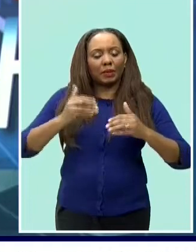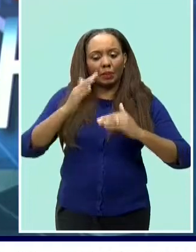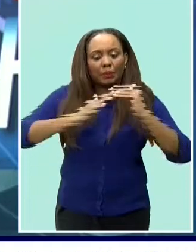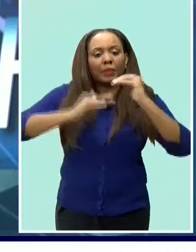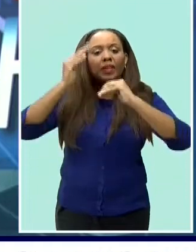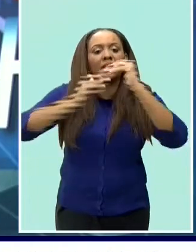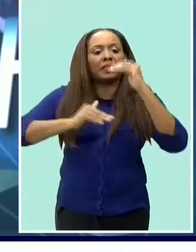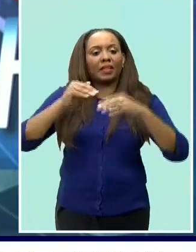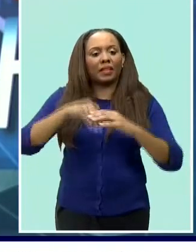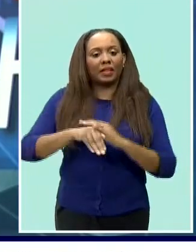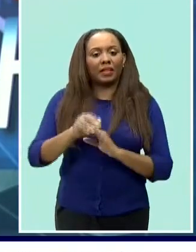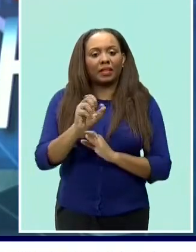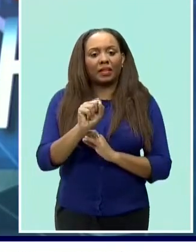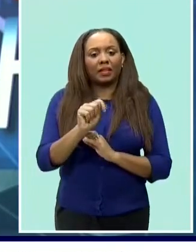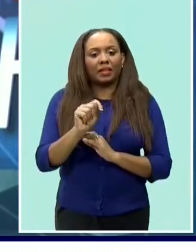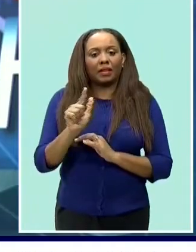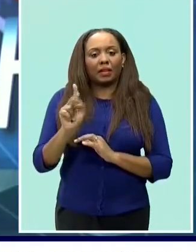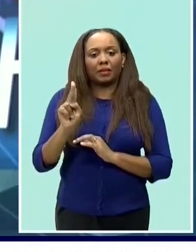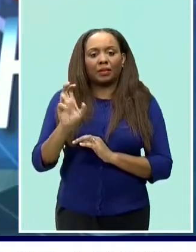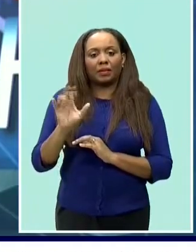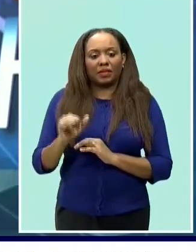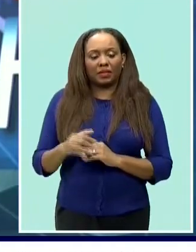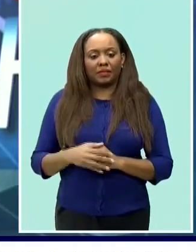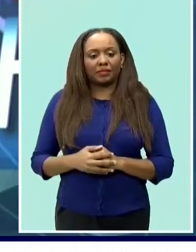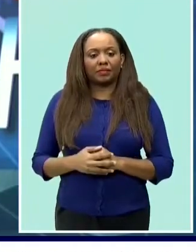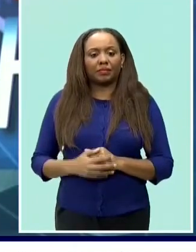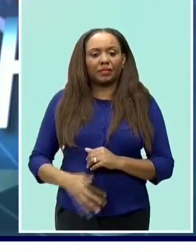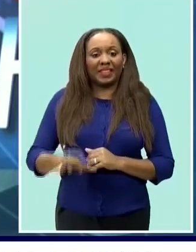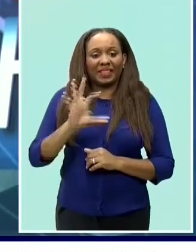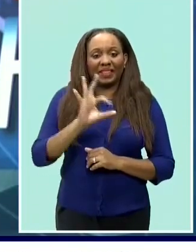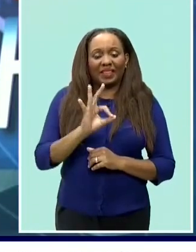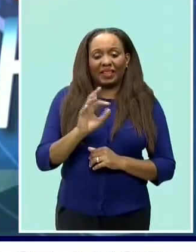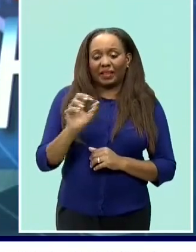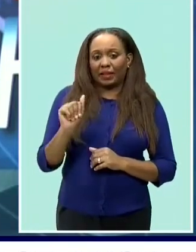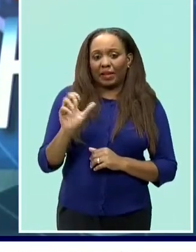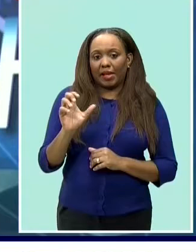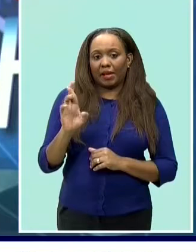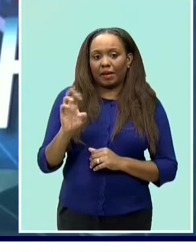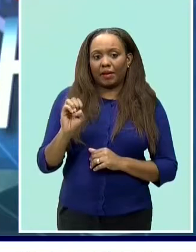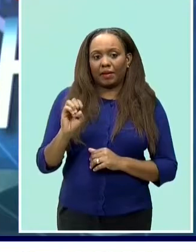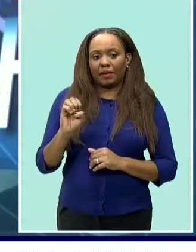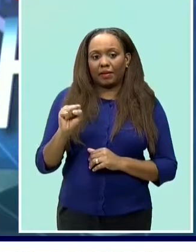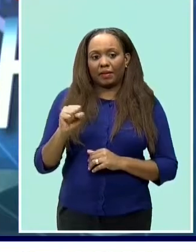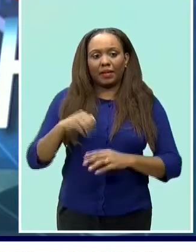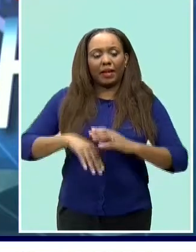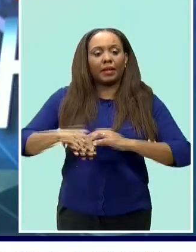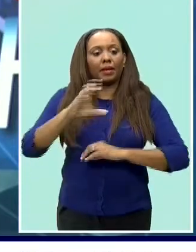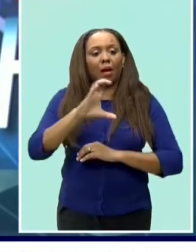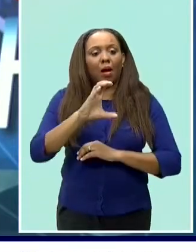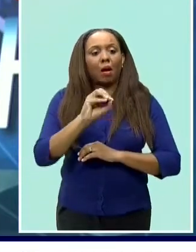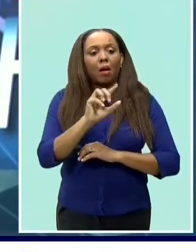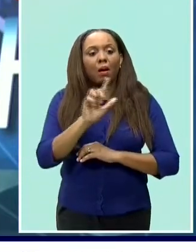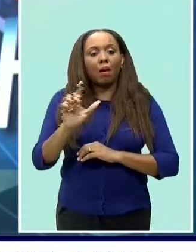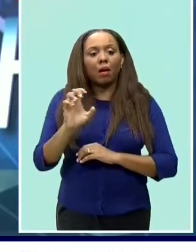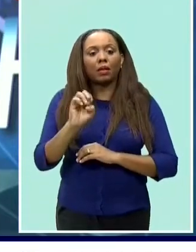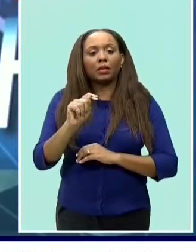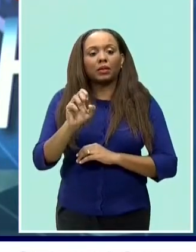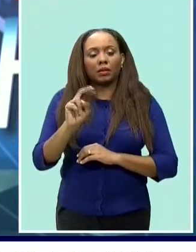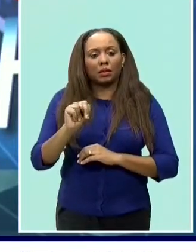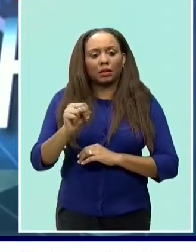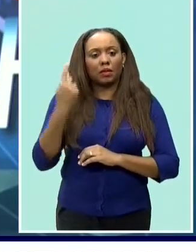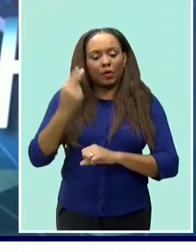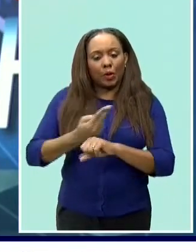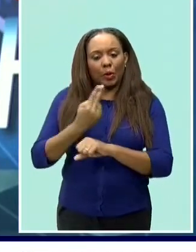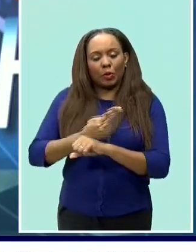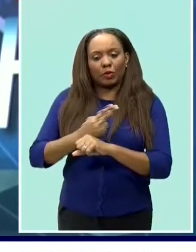Government today has moved to vest 9 acres of land at Carlton Plantation, St. Lucie, to the Crown for housing development. Minister in the Ministry